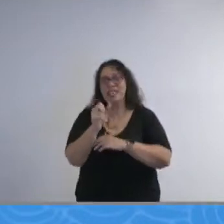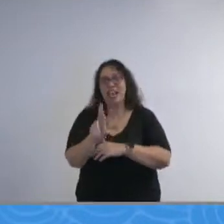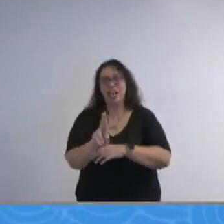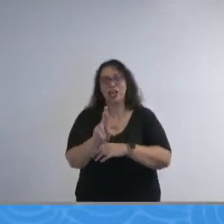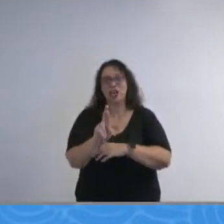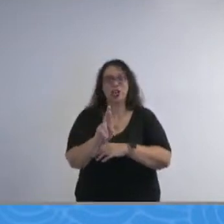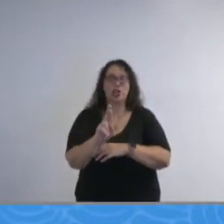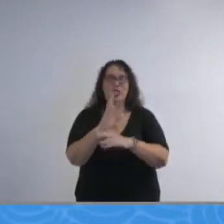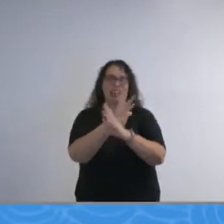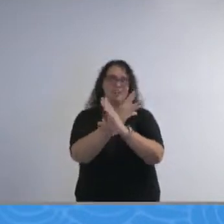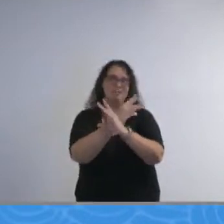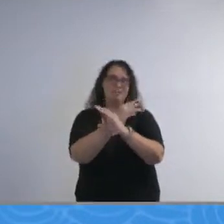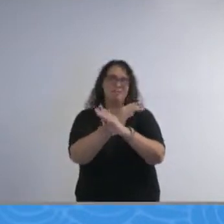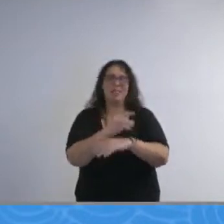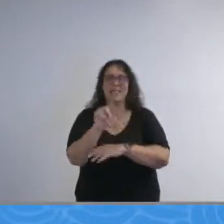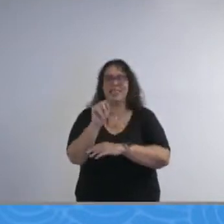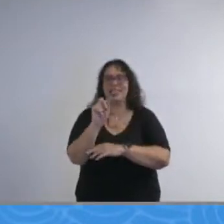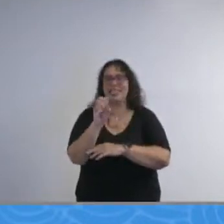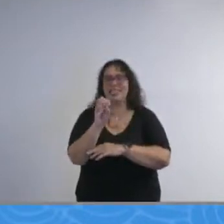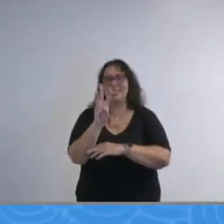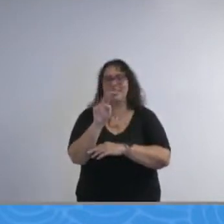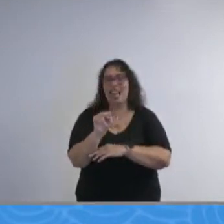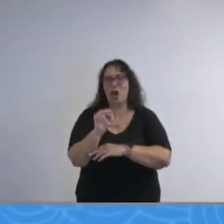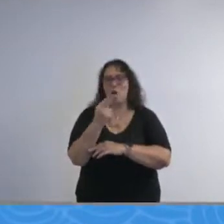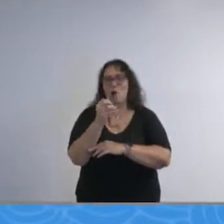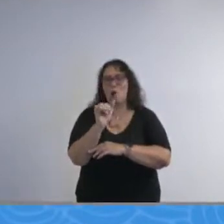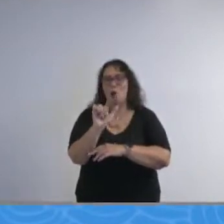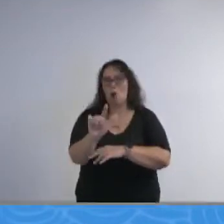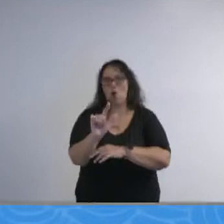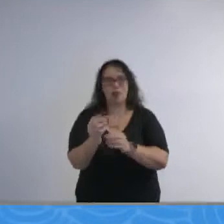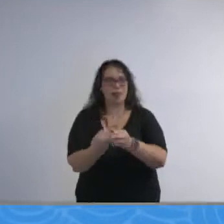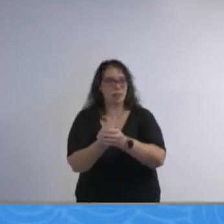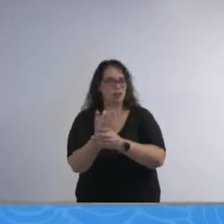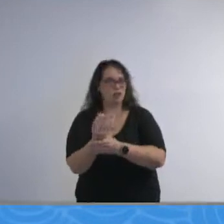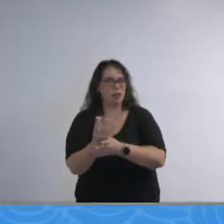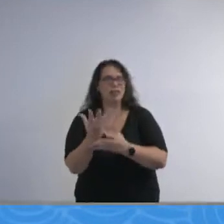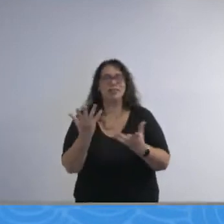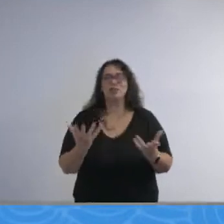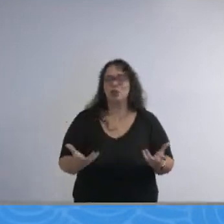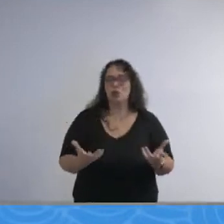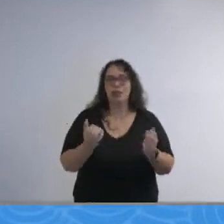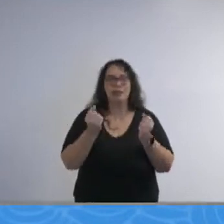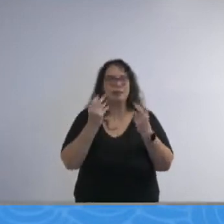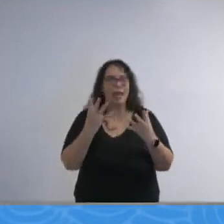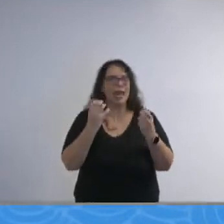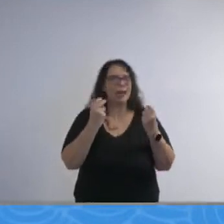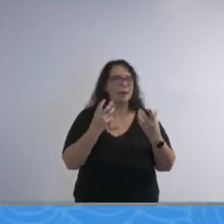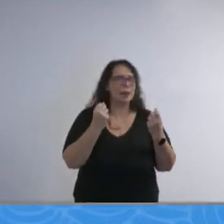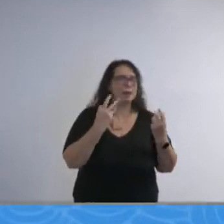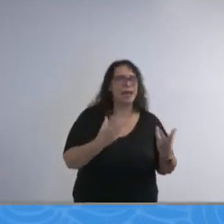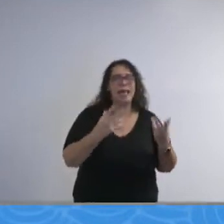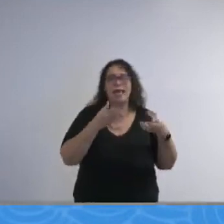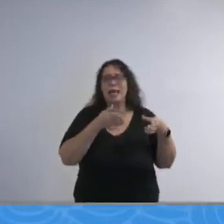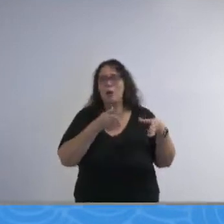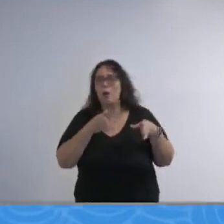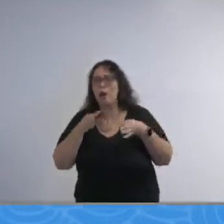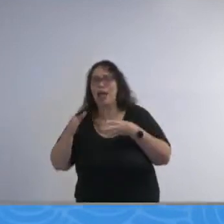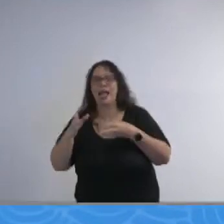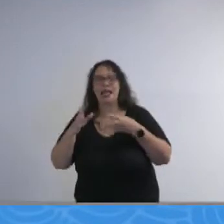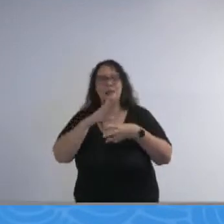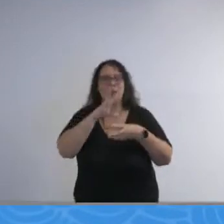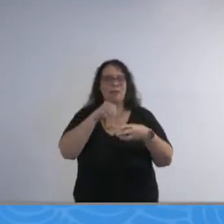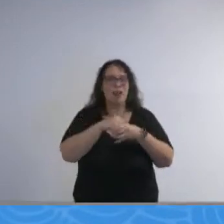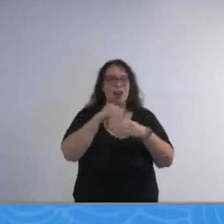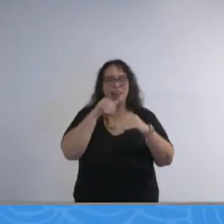Hall, virtual likely, in the spring. So there's lots of different ways that you can be involved and access our